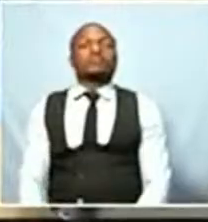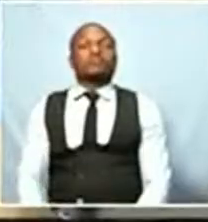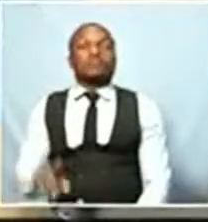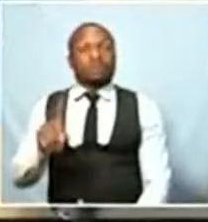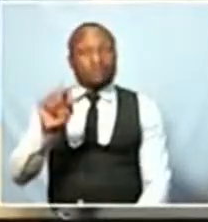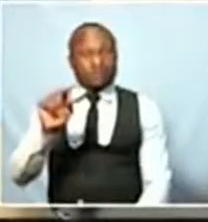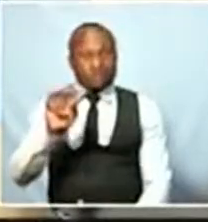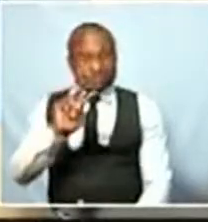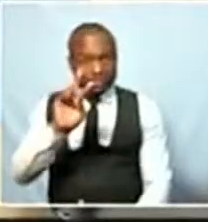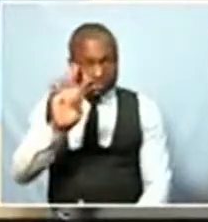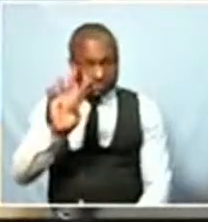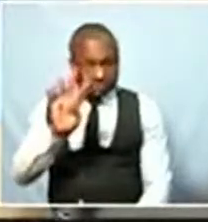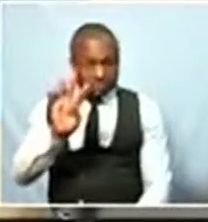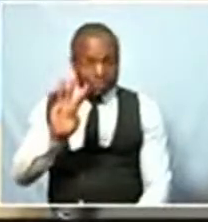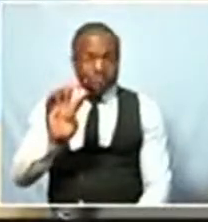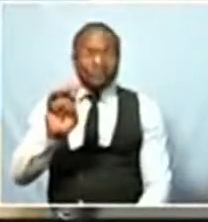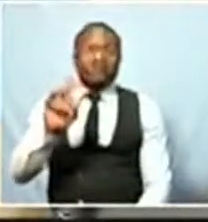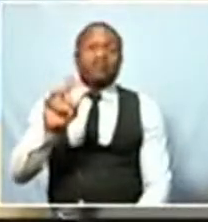in 2024.